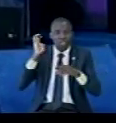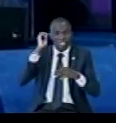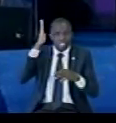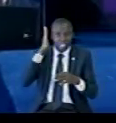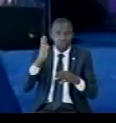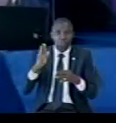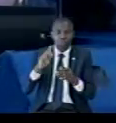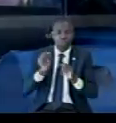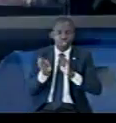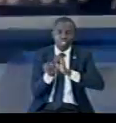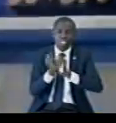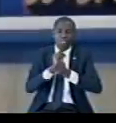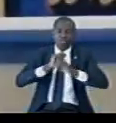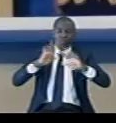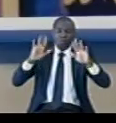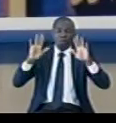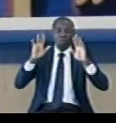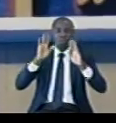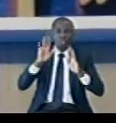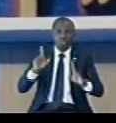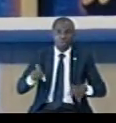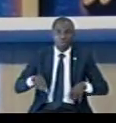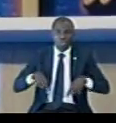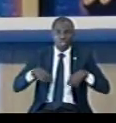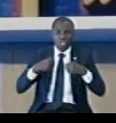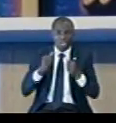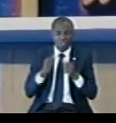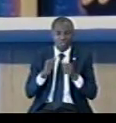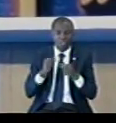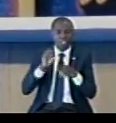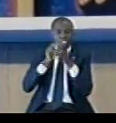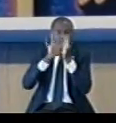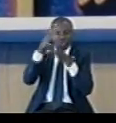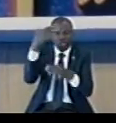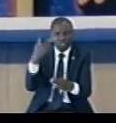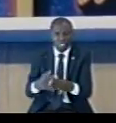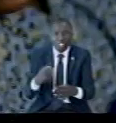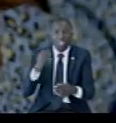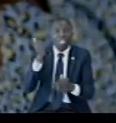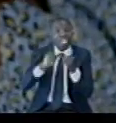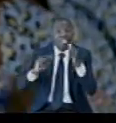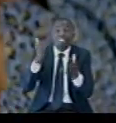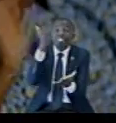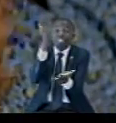will transform your life. Any amen over there?